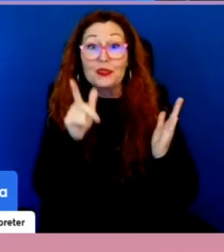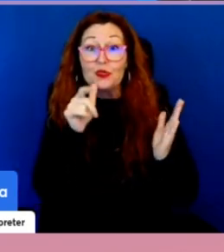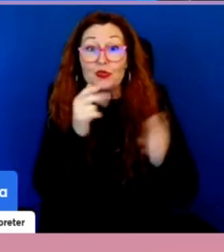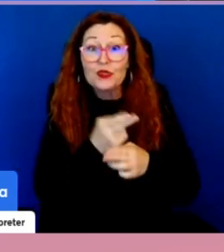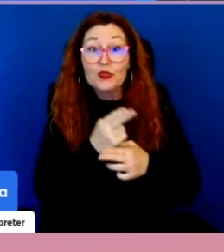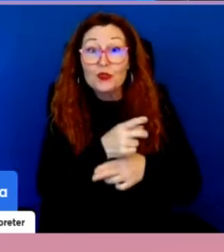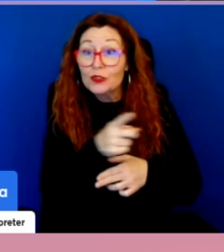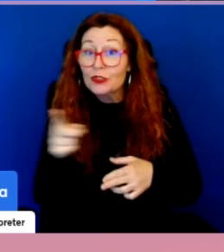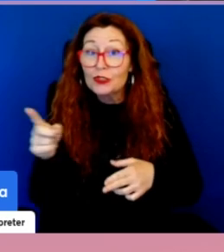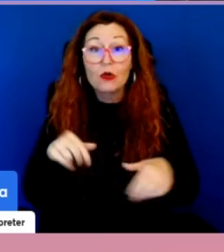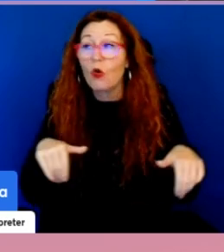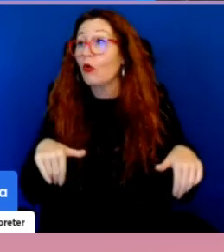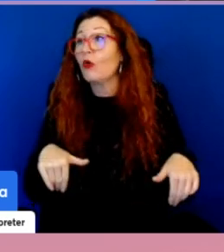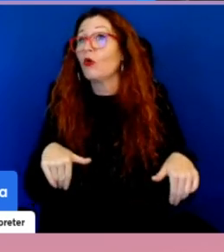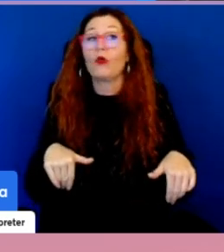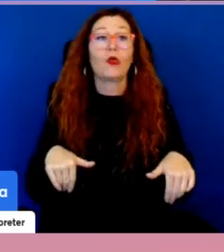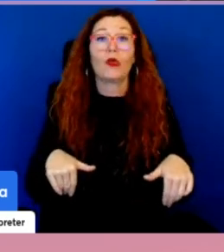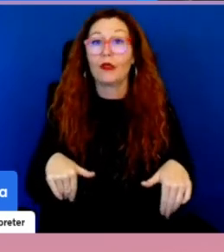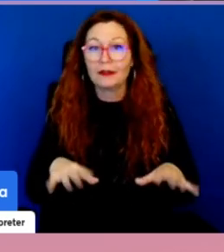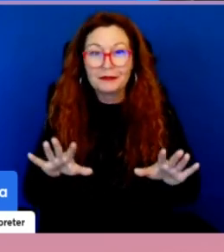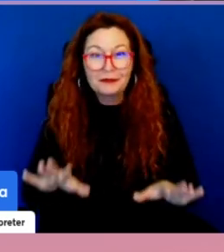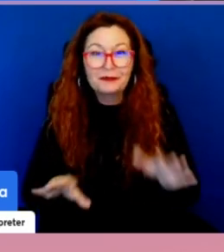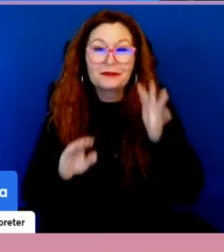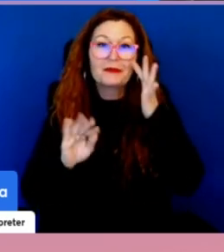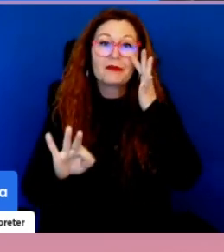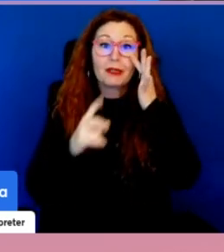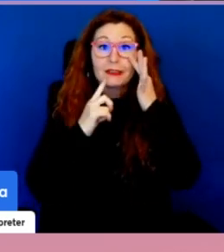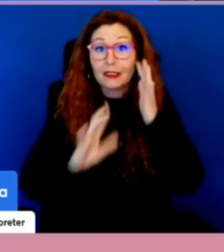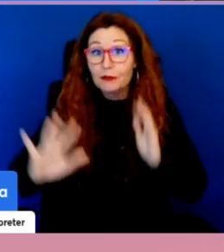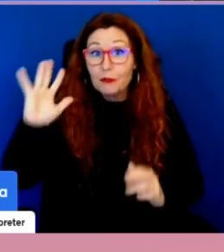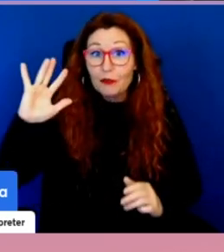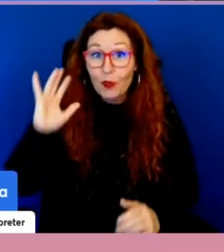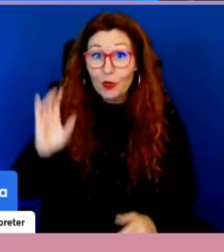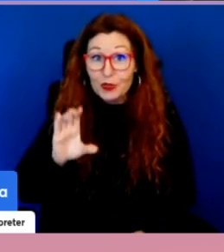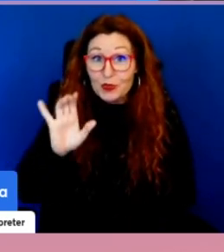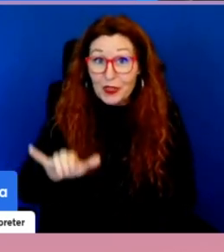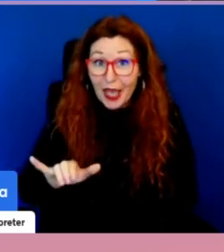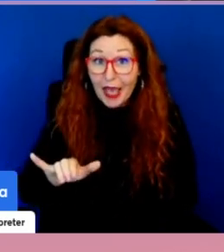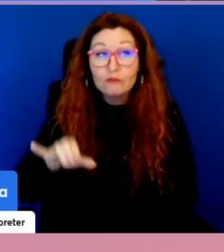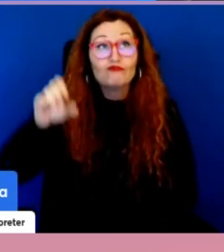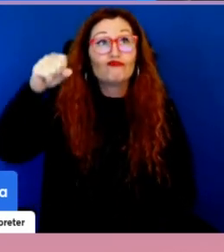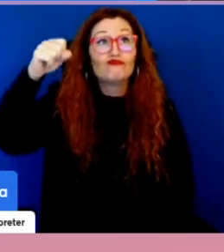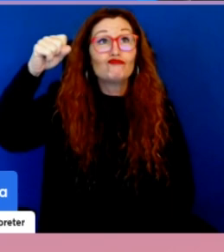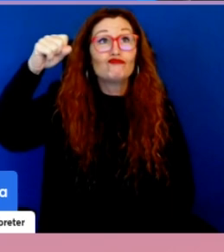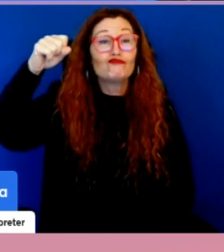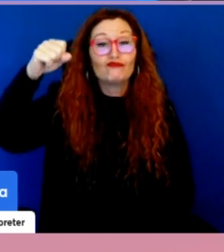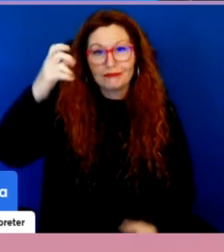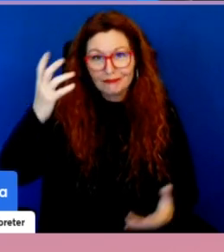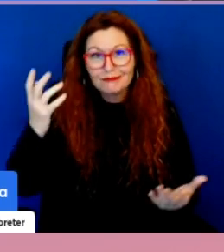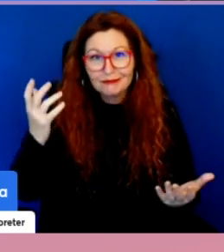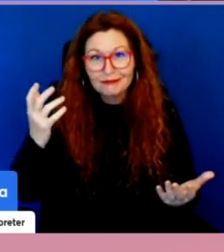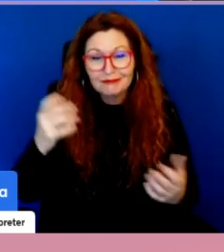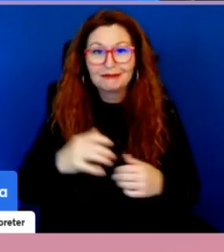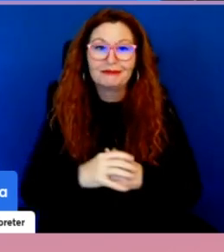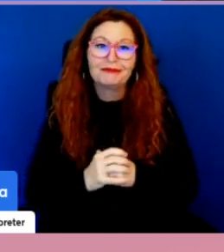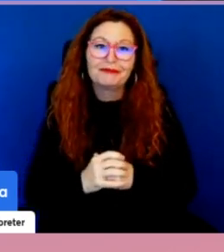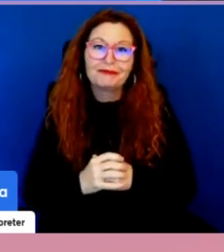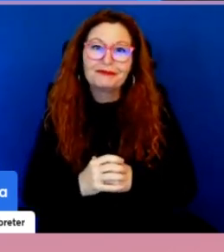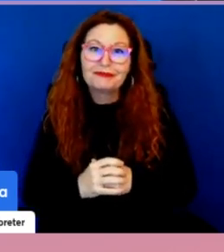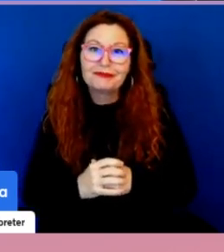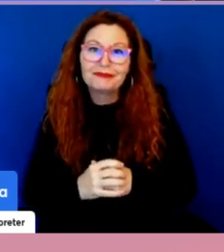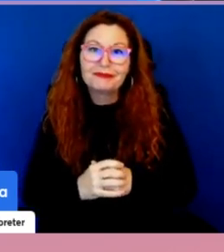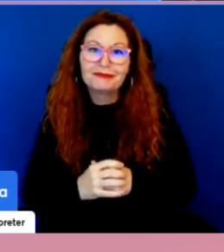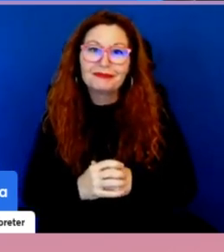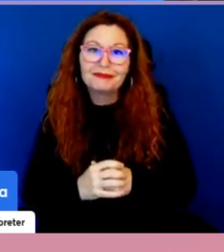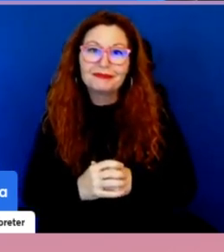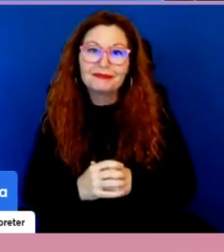I'm imagining you doing that if I say, "Have you done that and it was fun?" And if I get an LOL in the comments, that would just make my day. Uh,